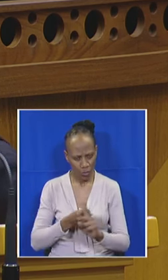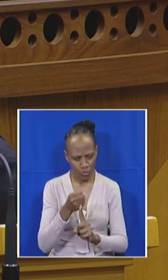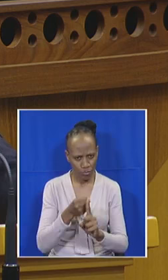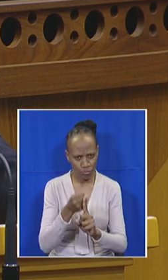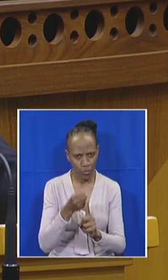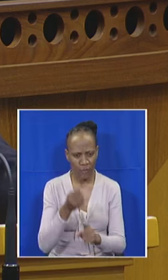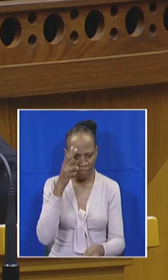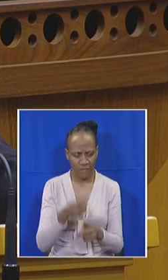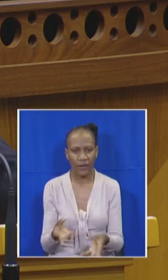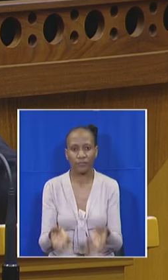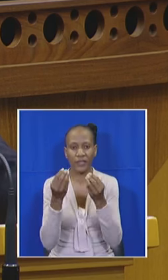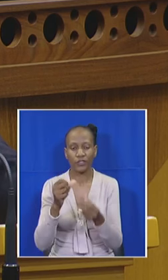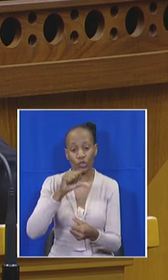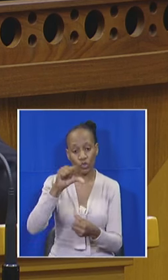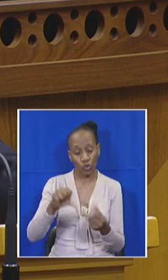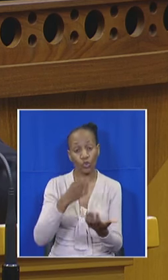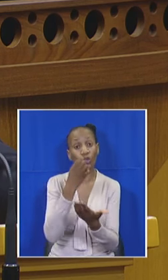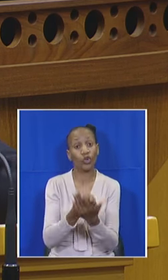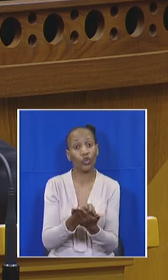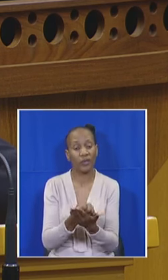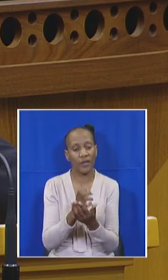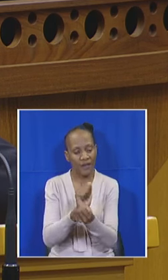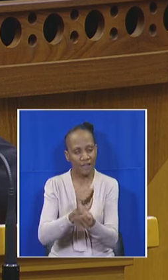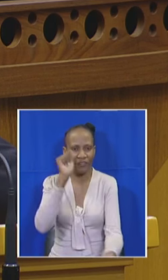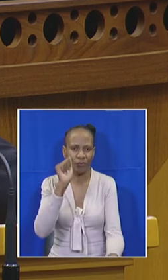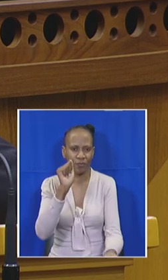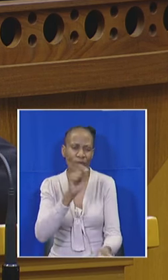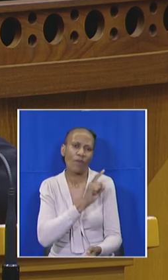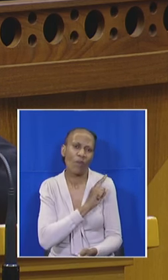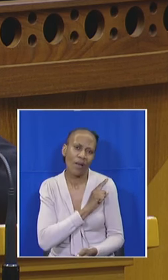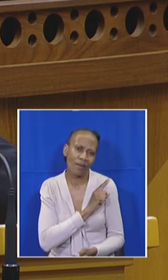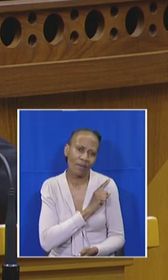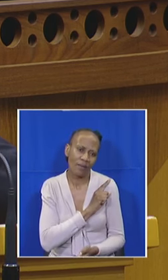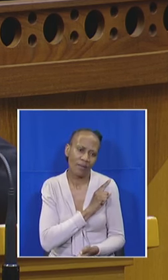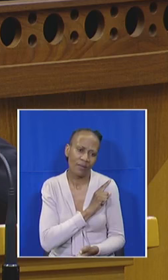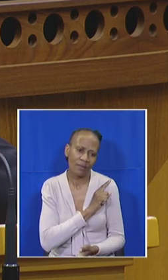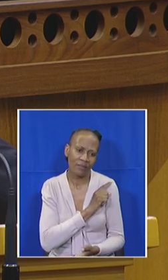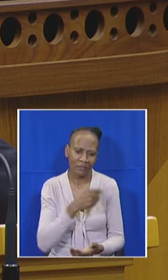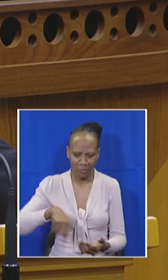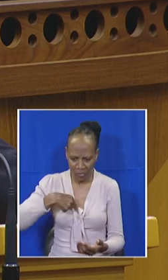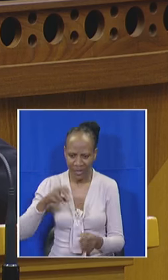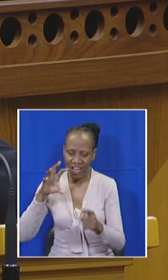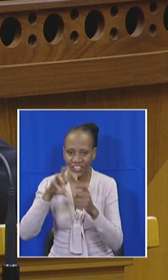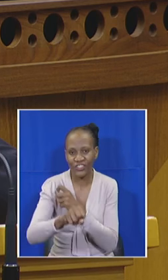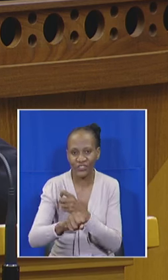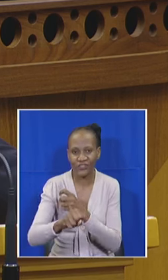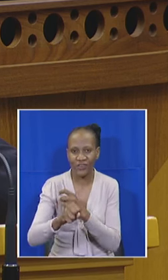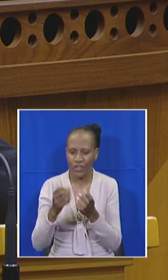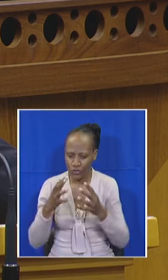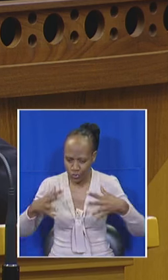freedom with vigor so that we can achieve prosperity,